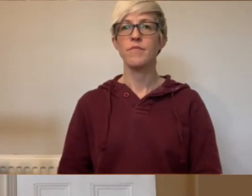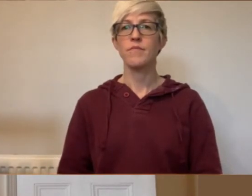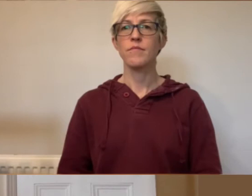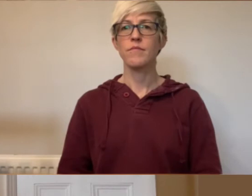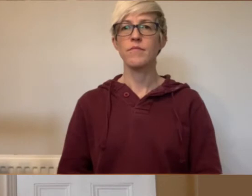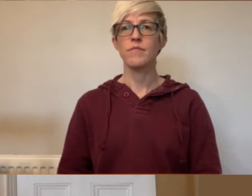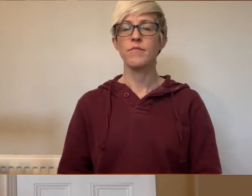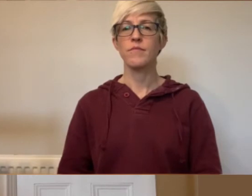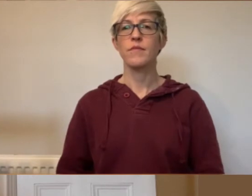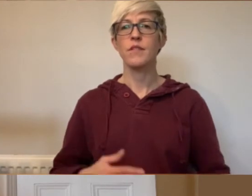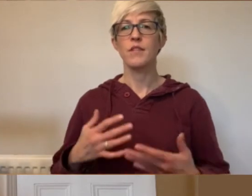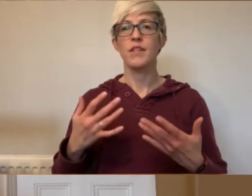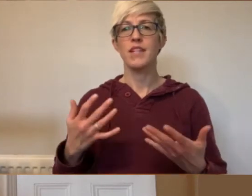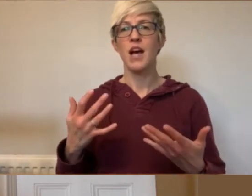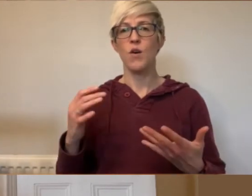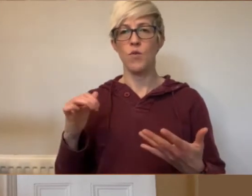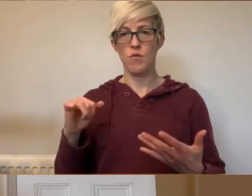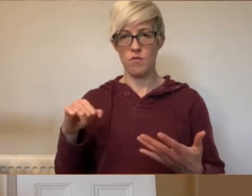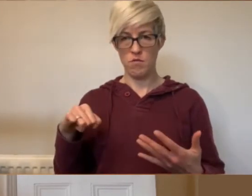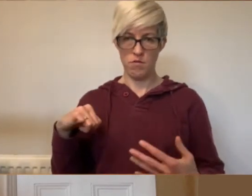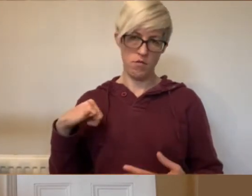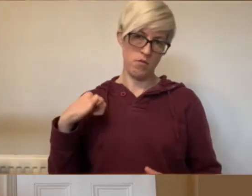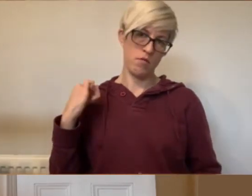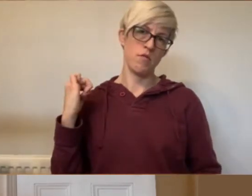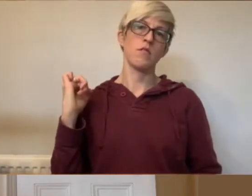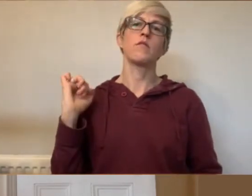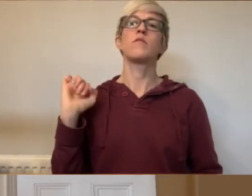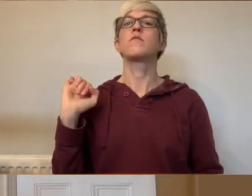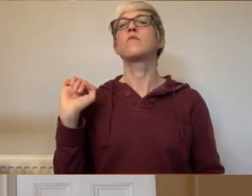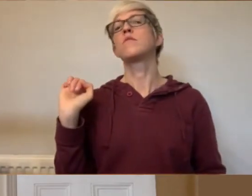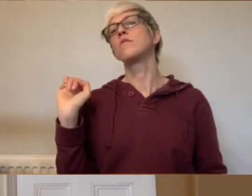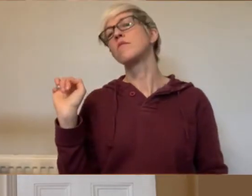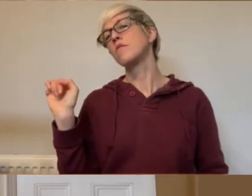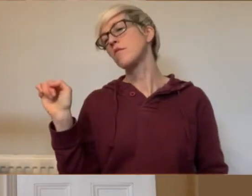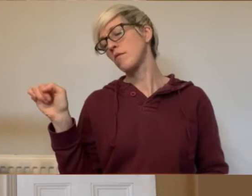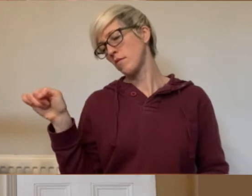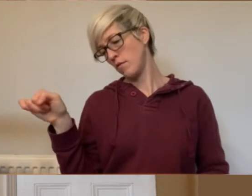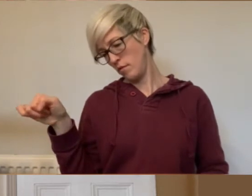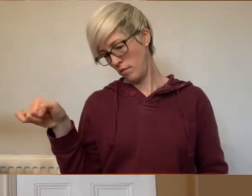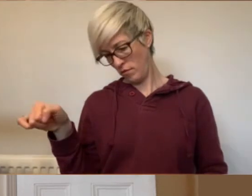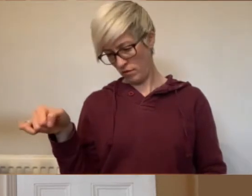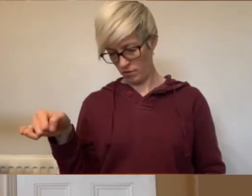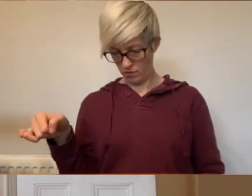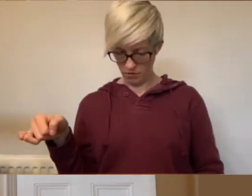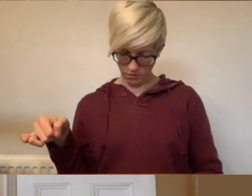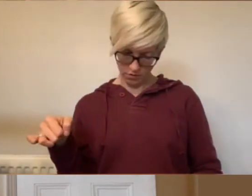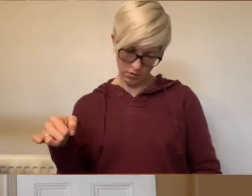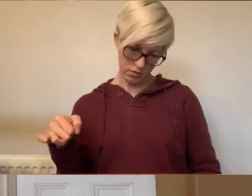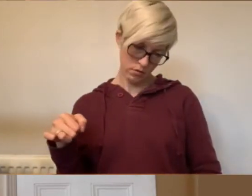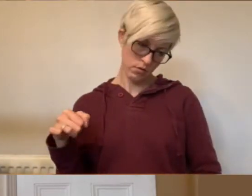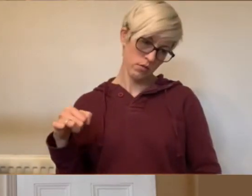Back to the middle. We're going to take a few circles. So just lower the chin to the chest and circling